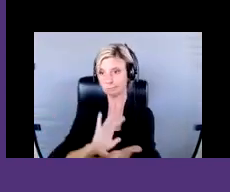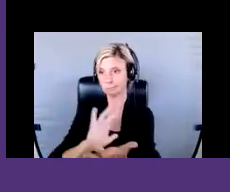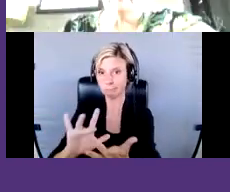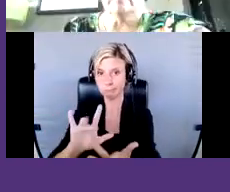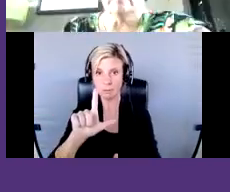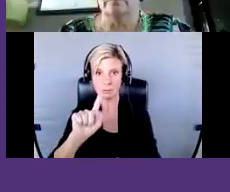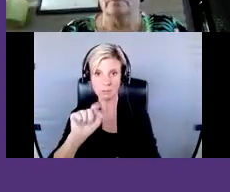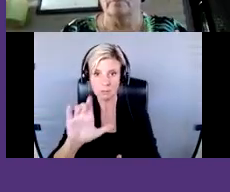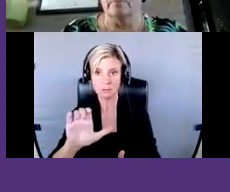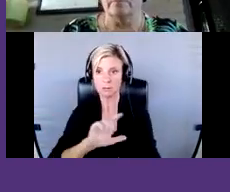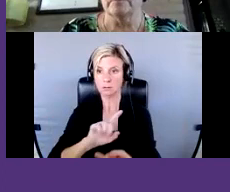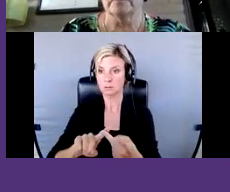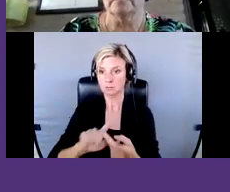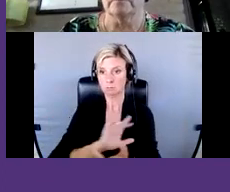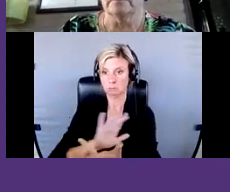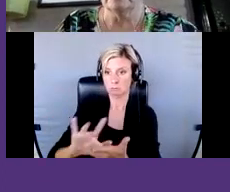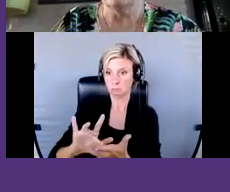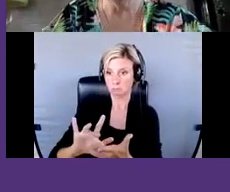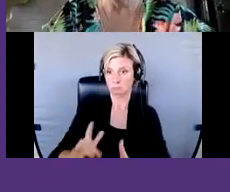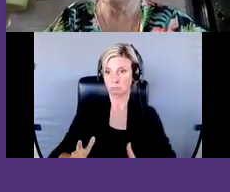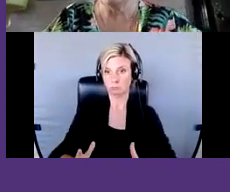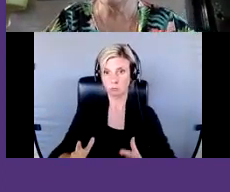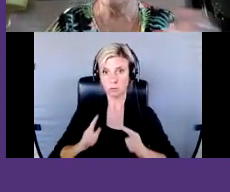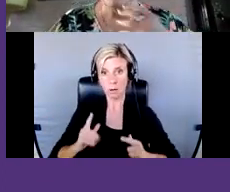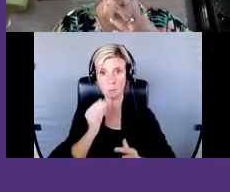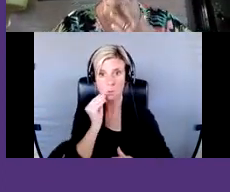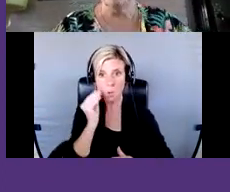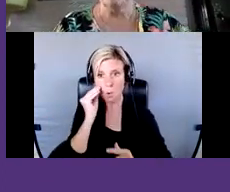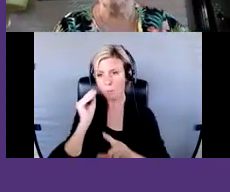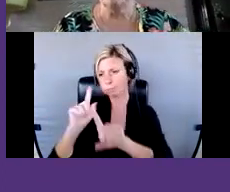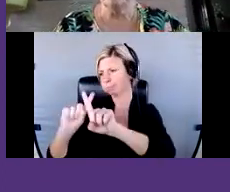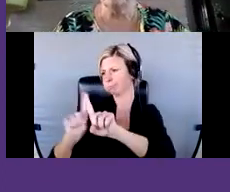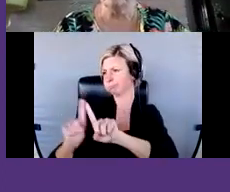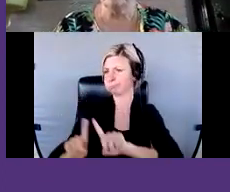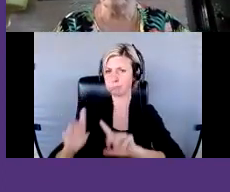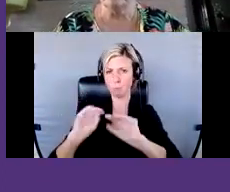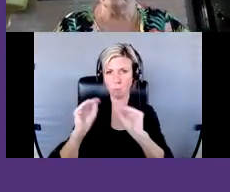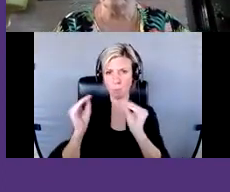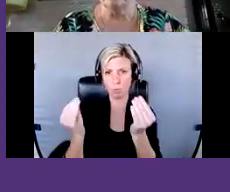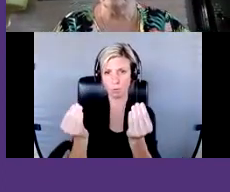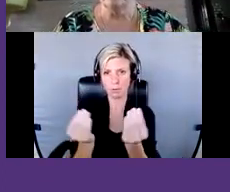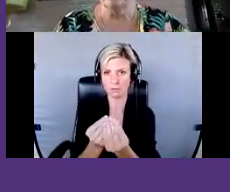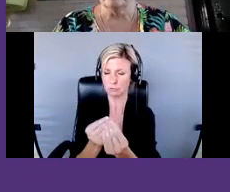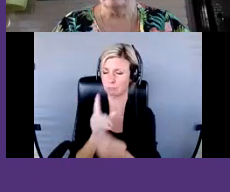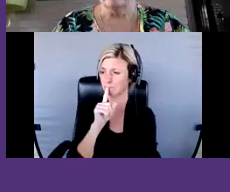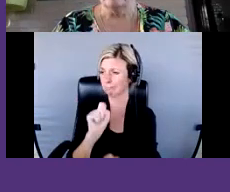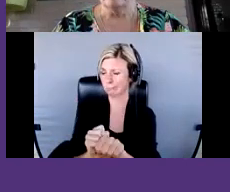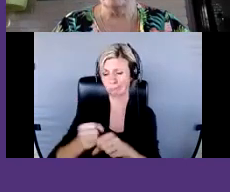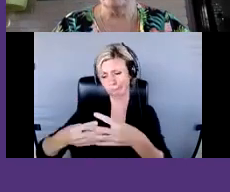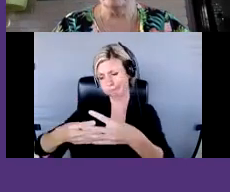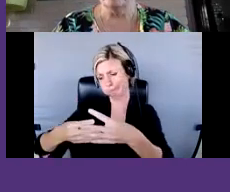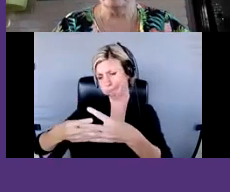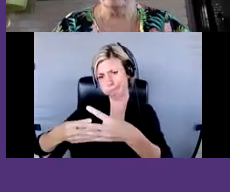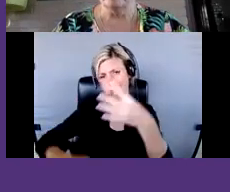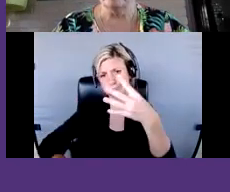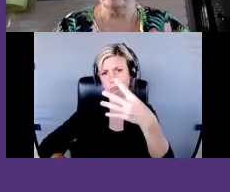homes, all sorts of organizations. There's no shortage of list of places that you could connect with as an